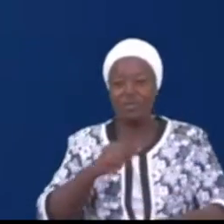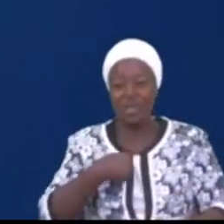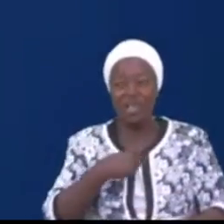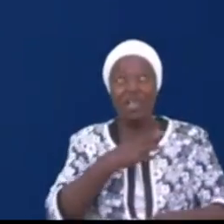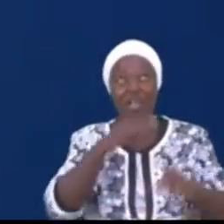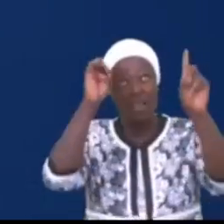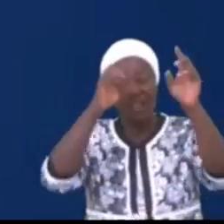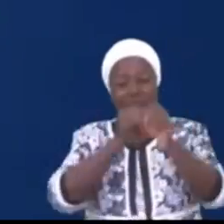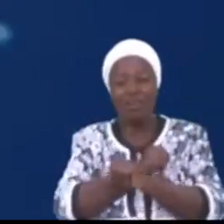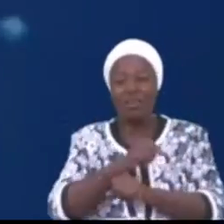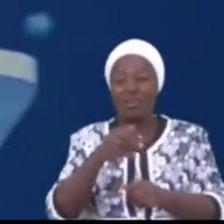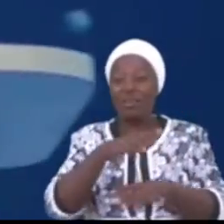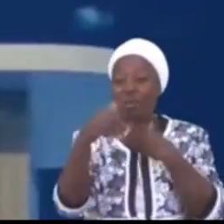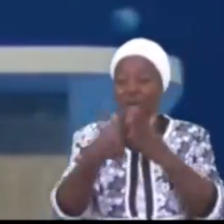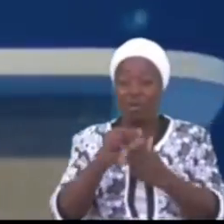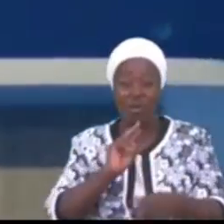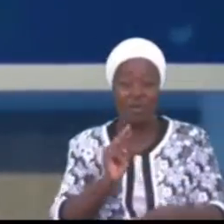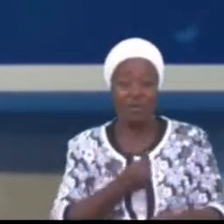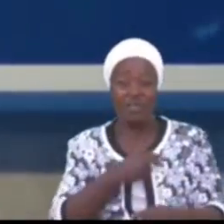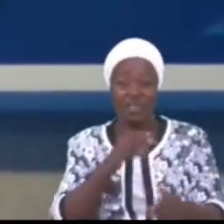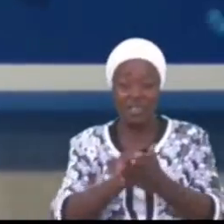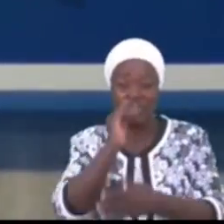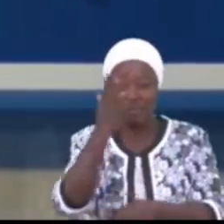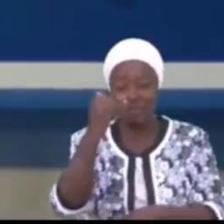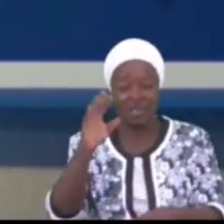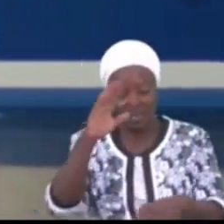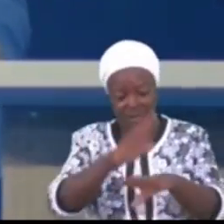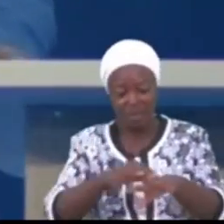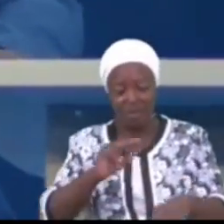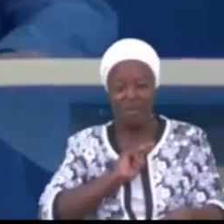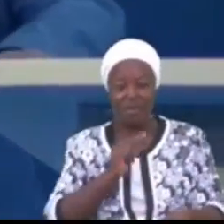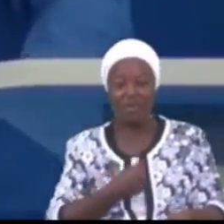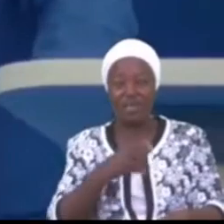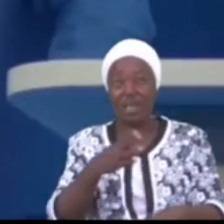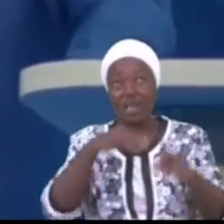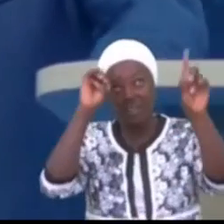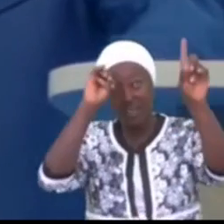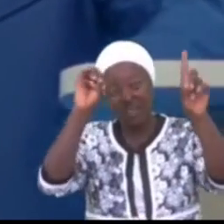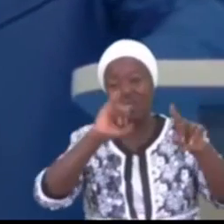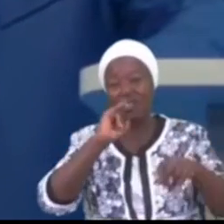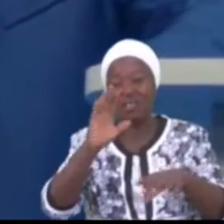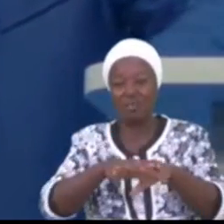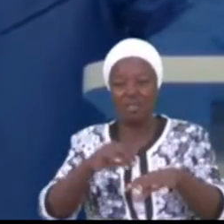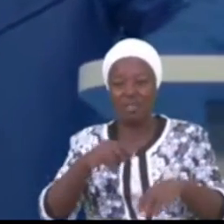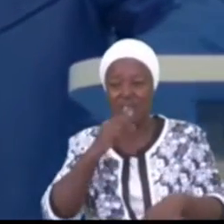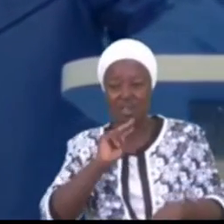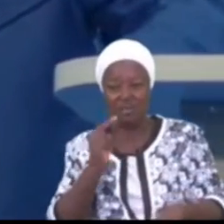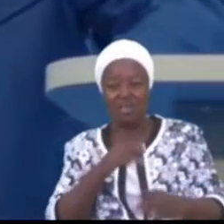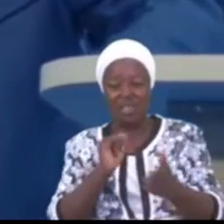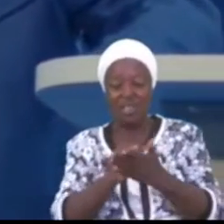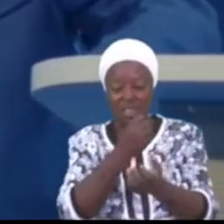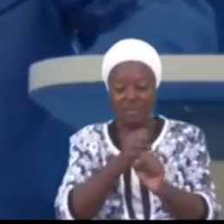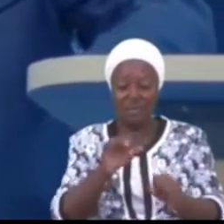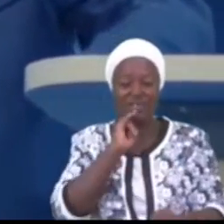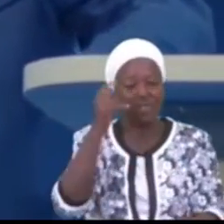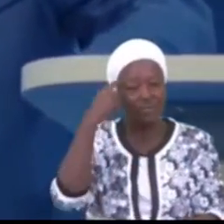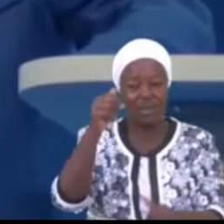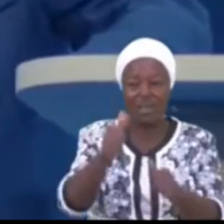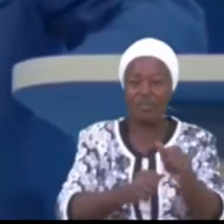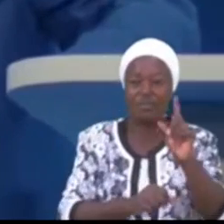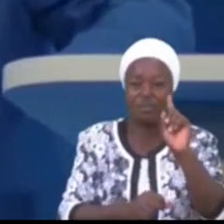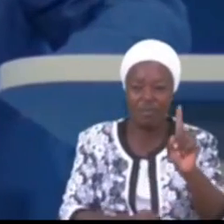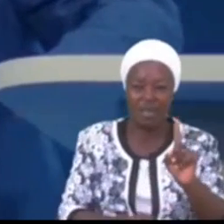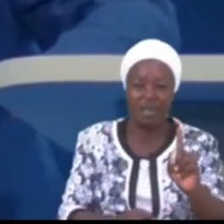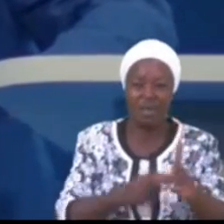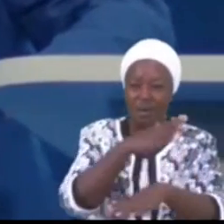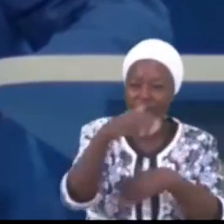us. That's why he's calling us and he's telling us, salvation is for everyone. All